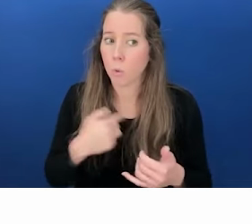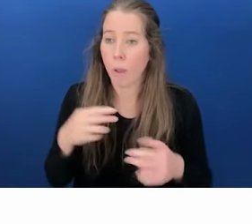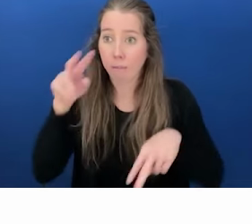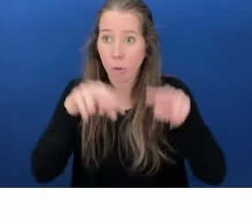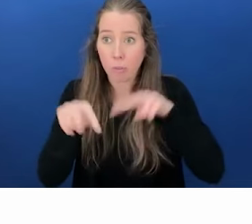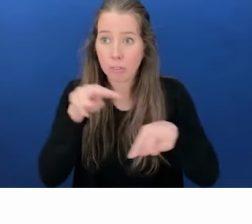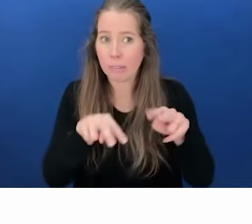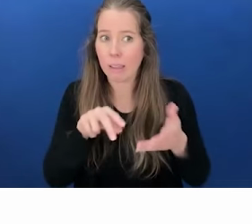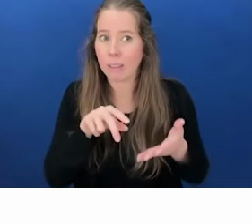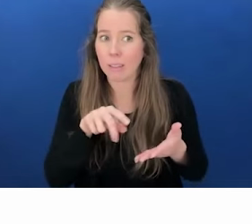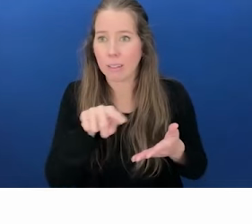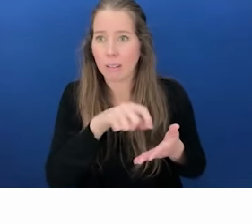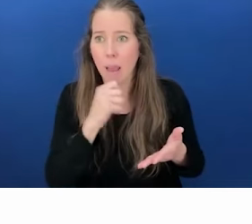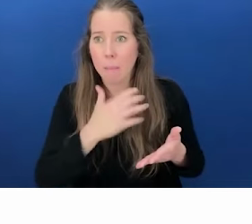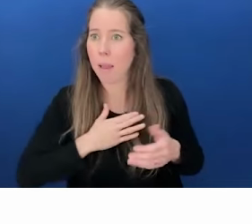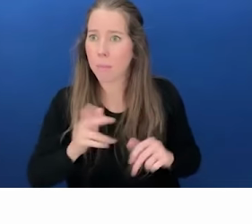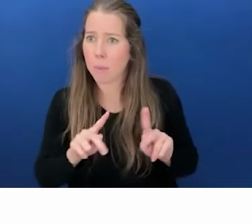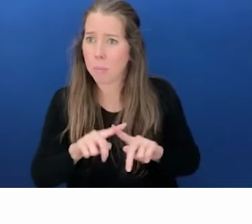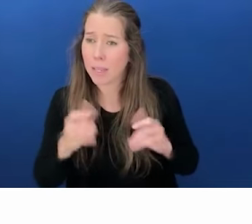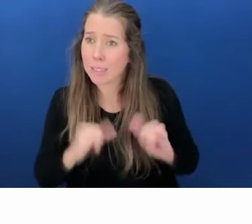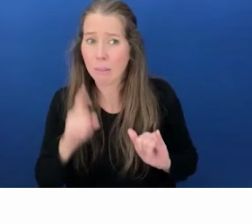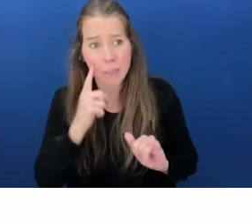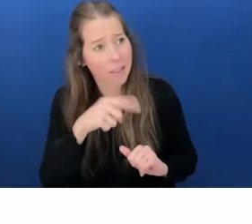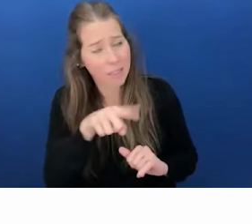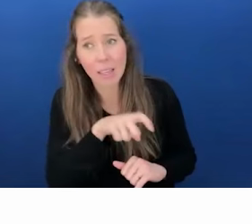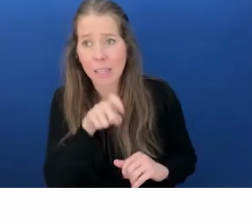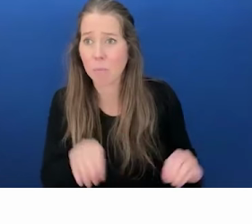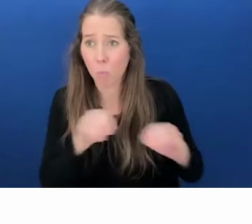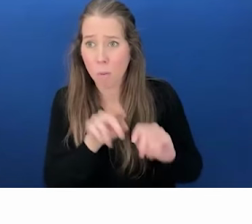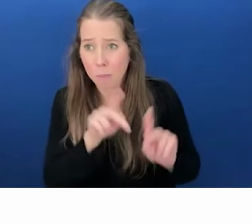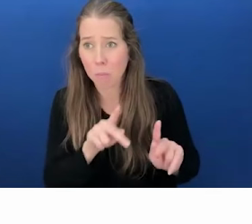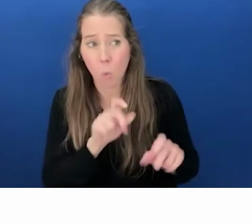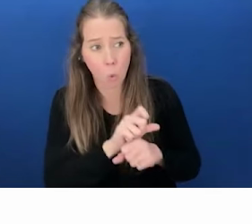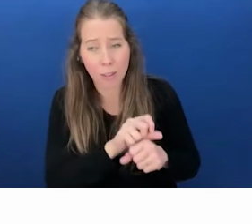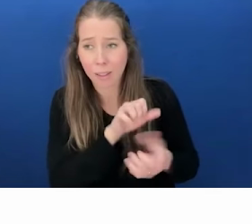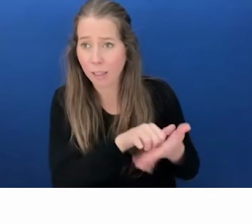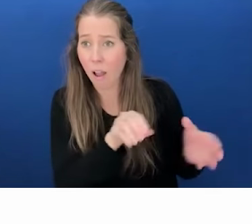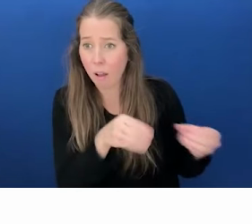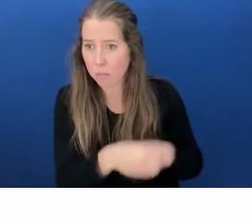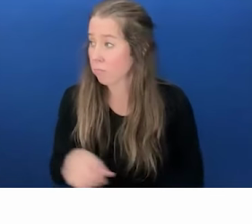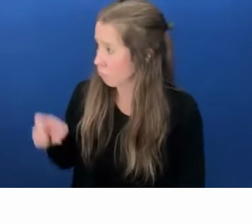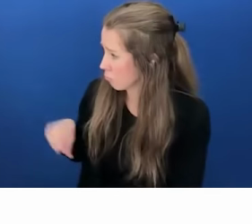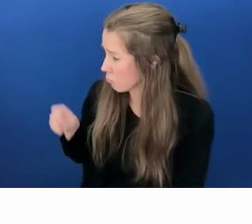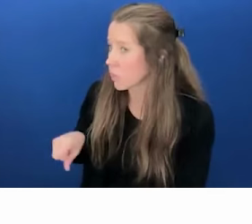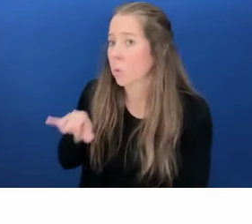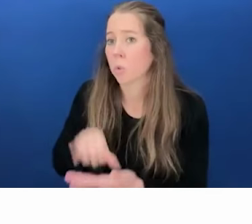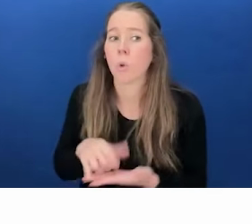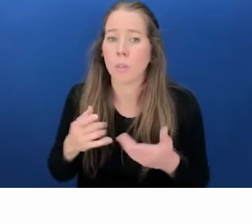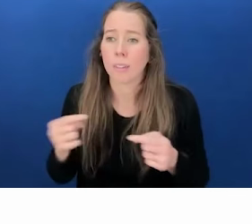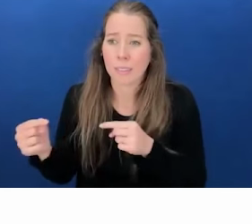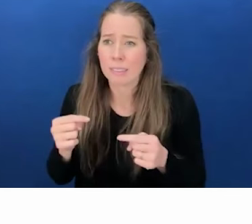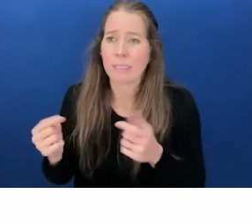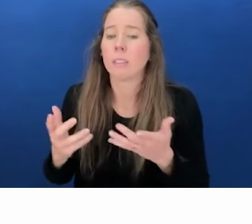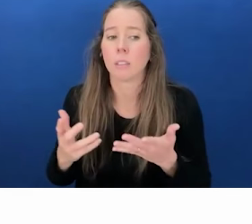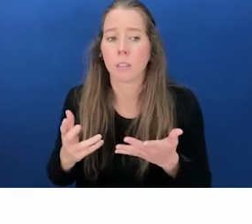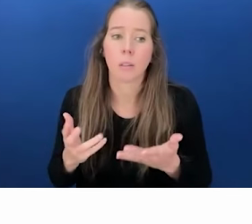my people, I still think they need more people to staff that office. So Yeah. those are some fights that, even though it